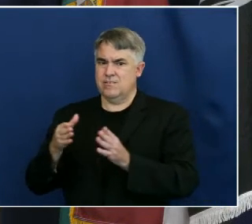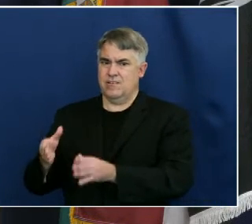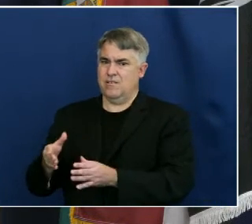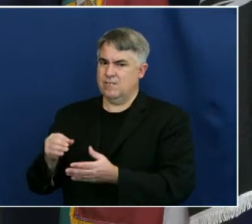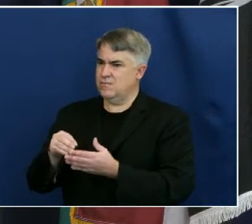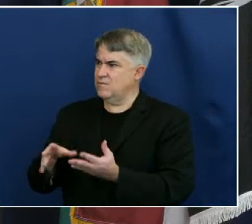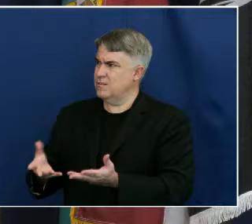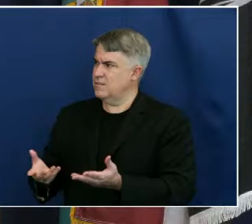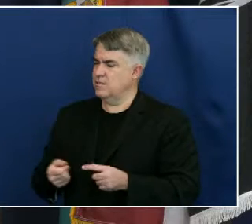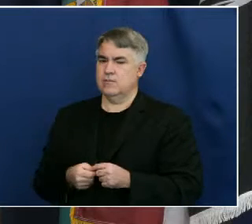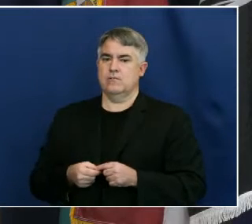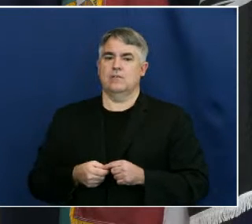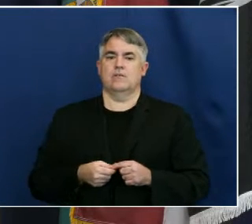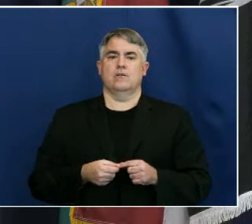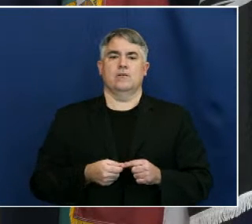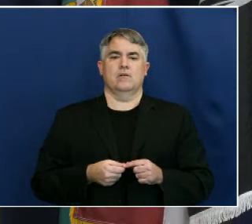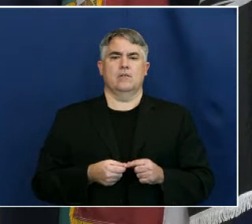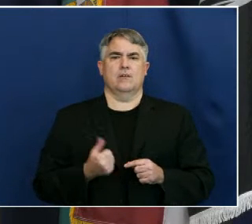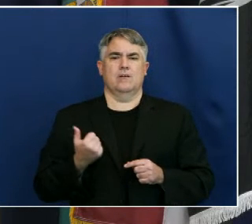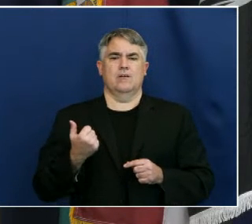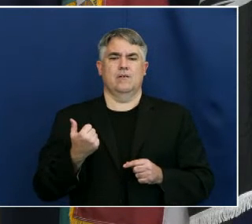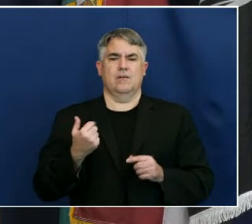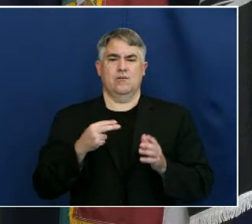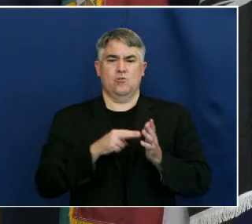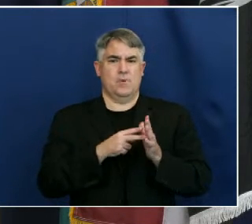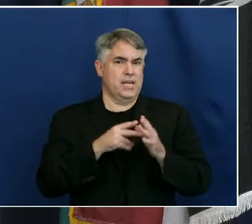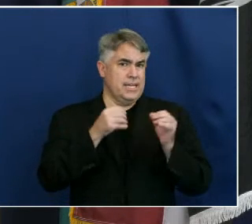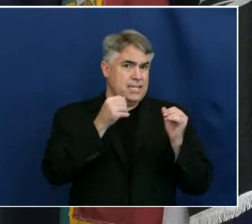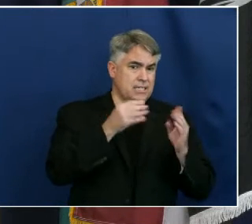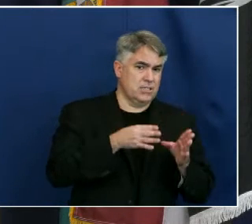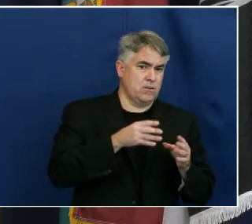But the teaching part of the university or the healthcare part of the university?